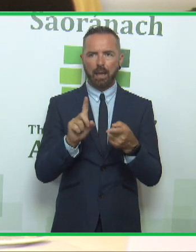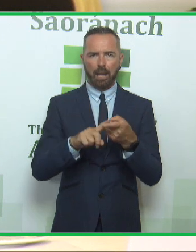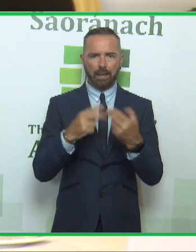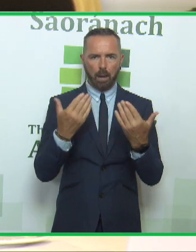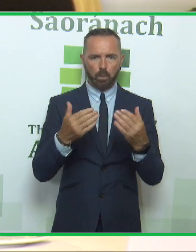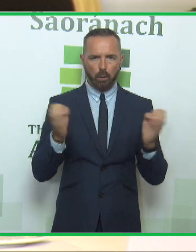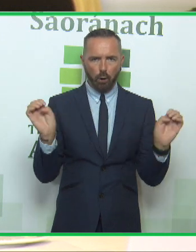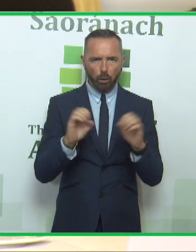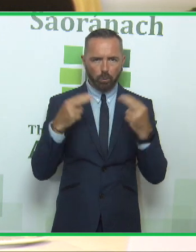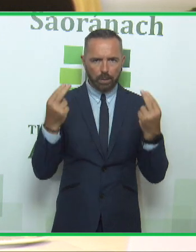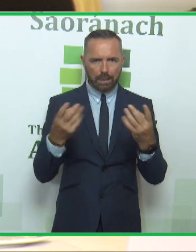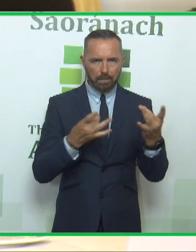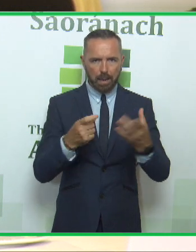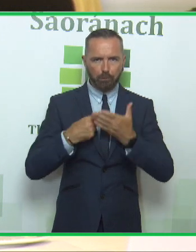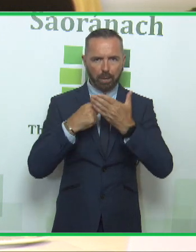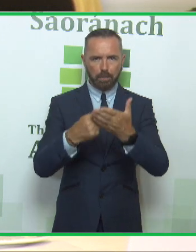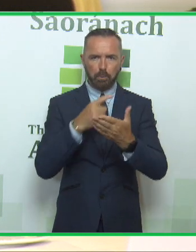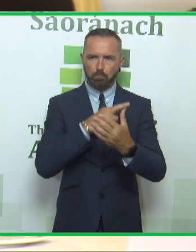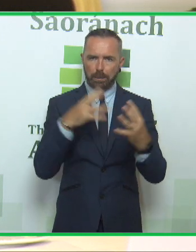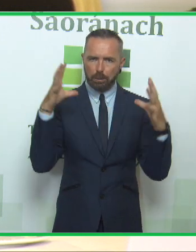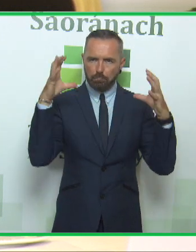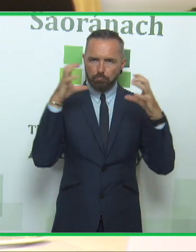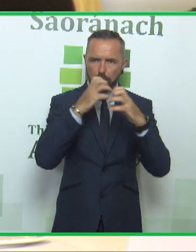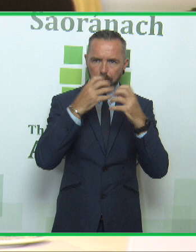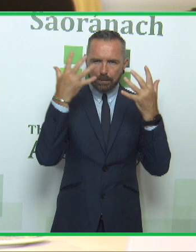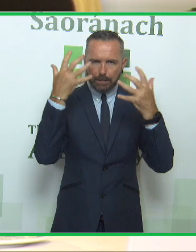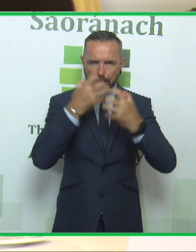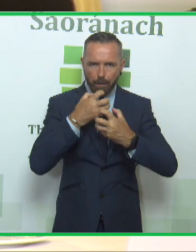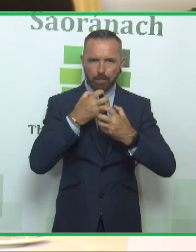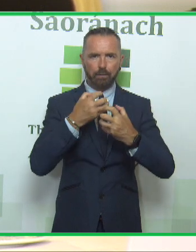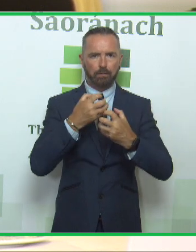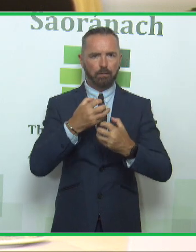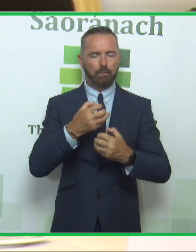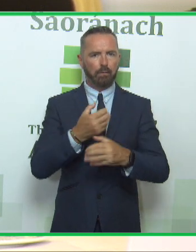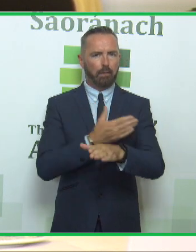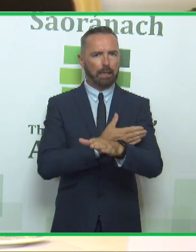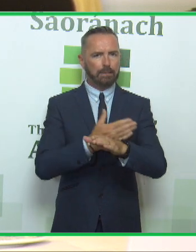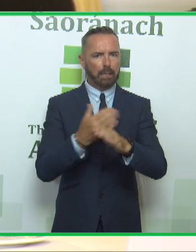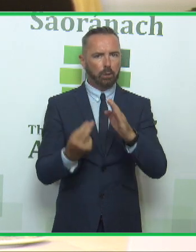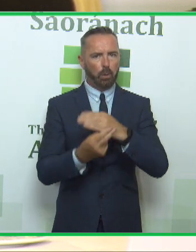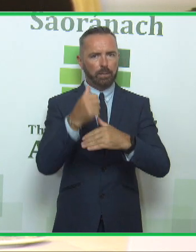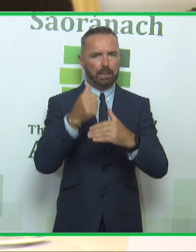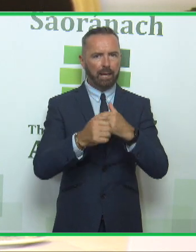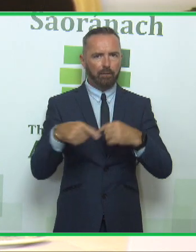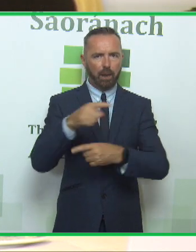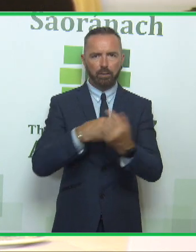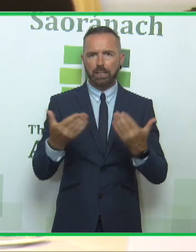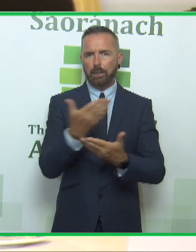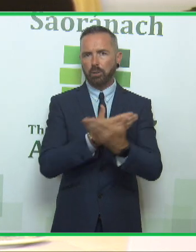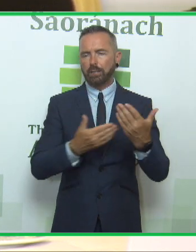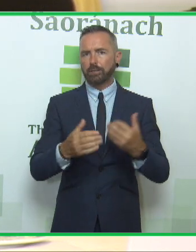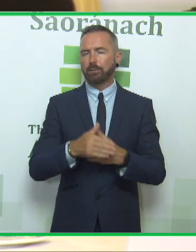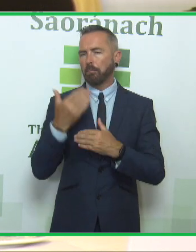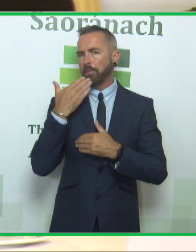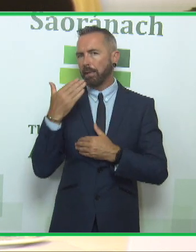make our recommendations. But it's quite grim, it's quite stark. I think it sets a tone for deliberations quite importantly today. So thank you very much, Susie. Okay,